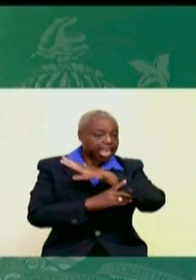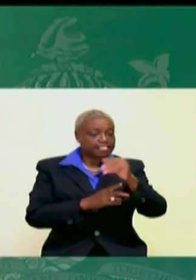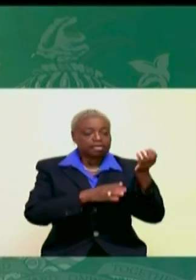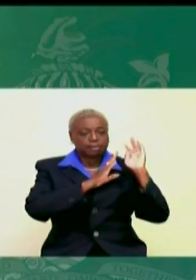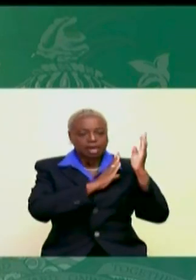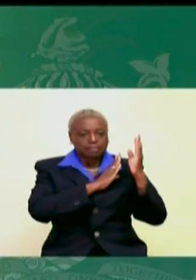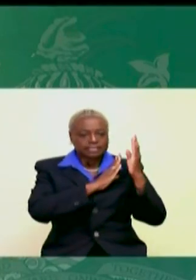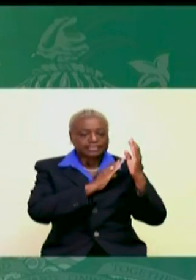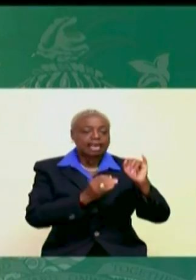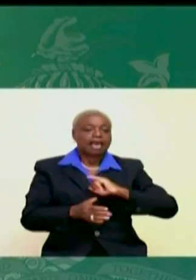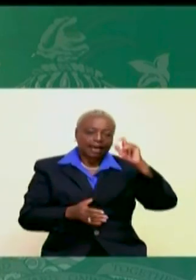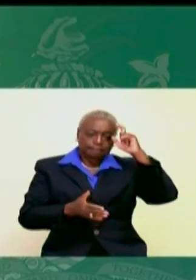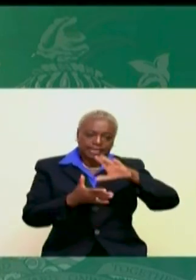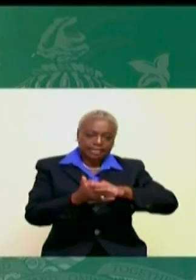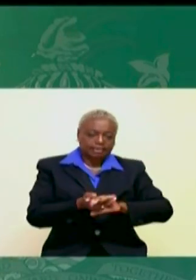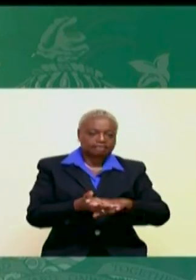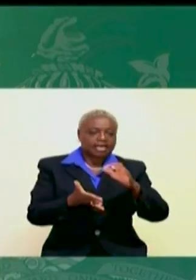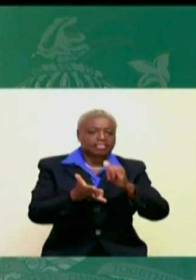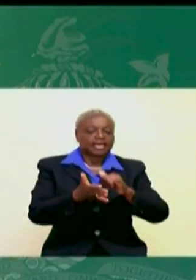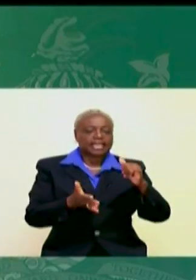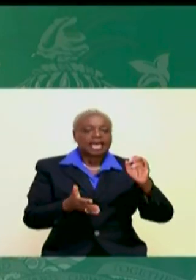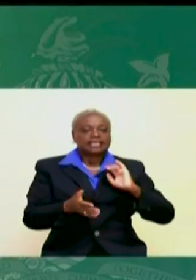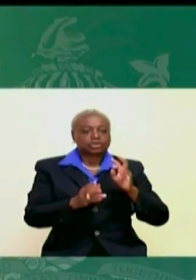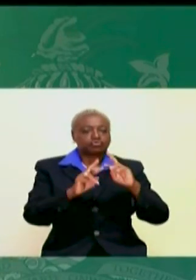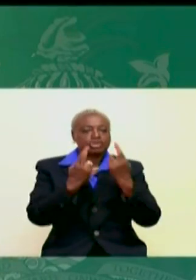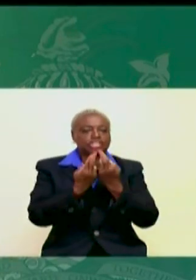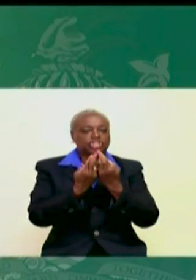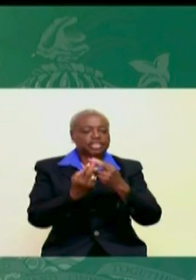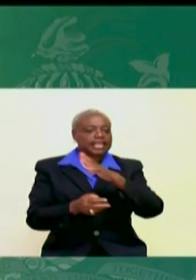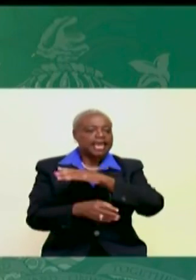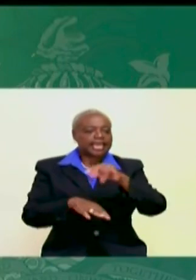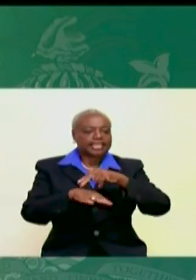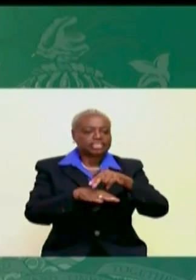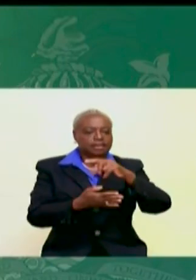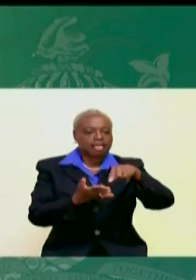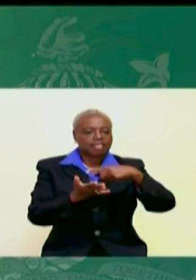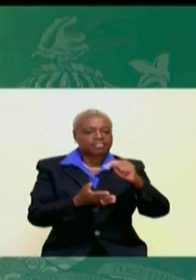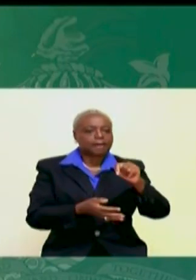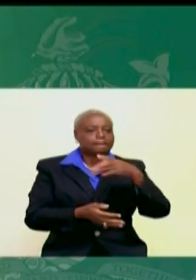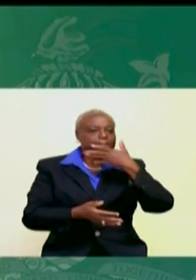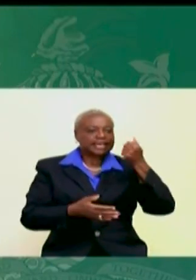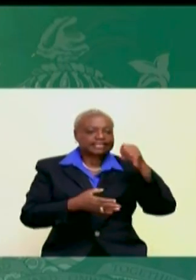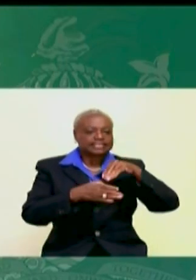that as a region and a nation, the best is still yet to come.